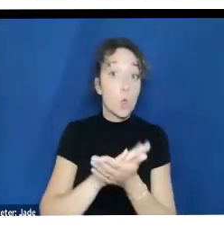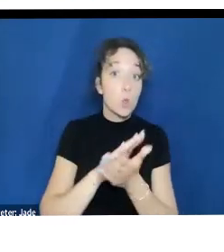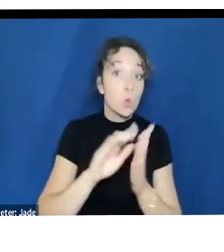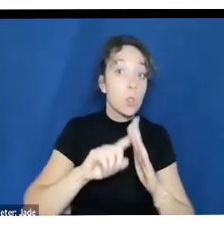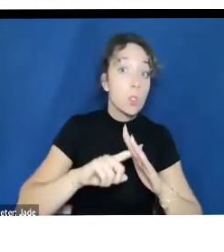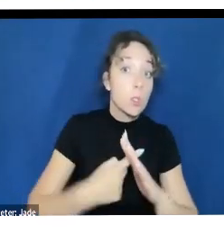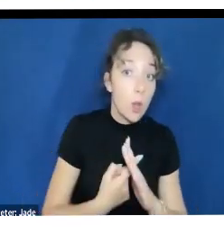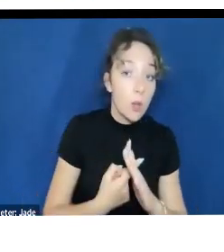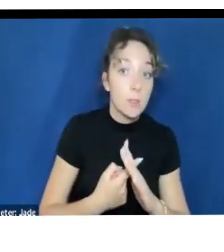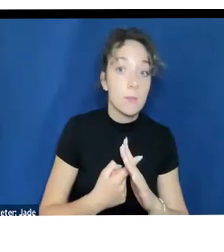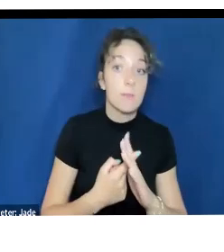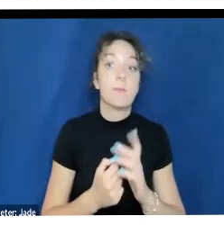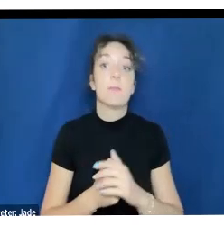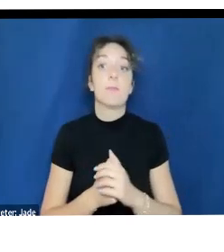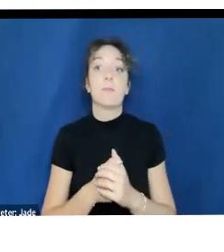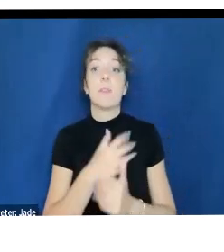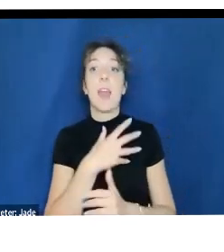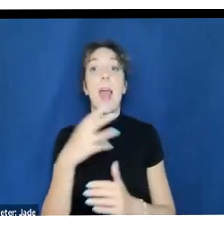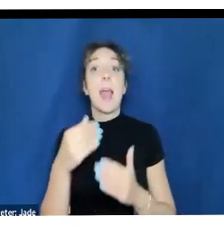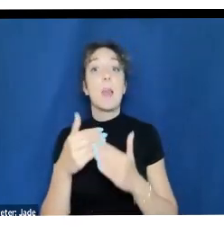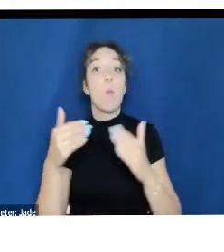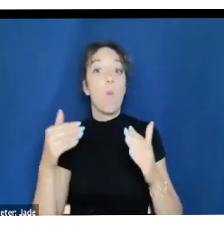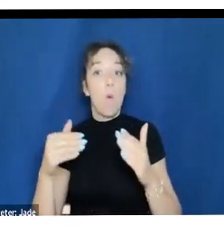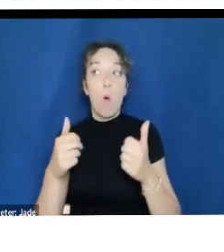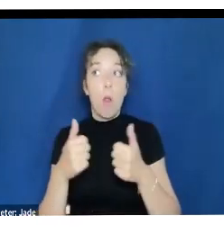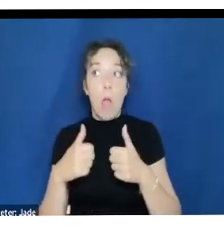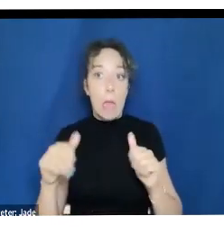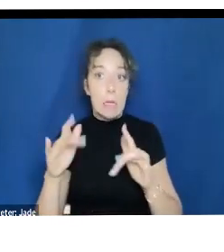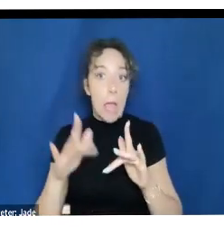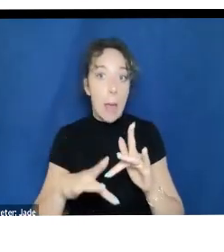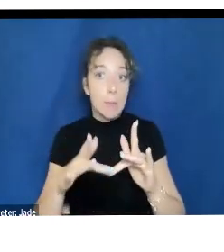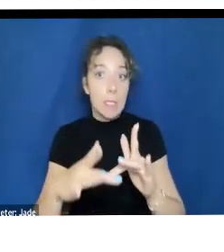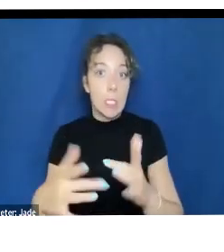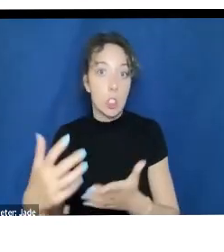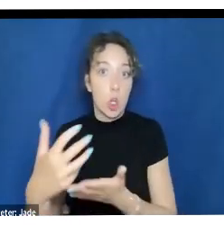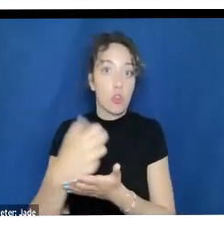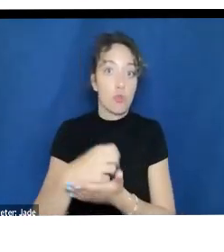starts and before any absences are accrued.